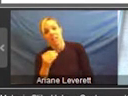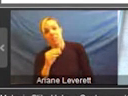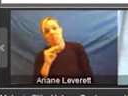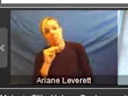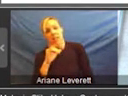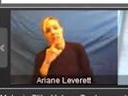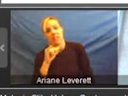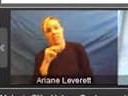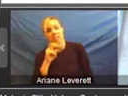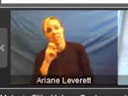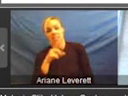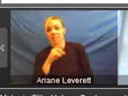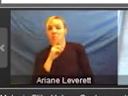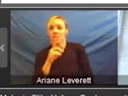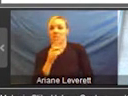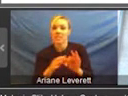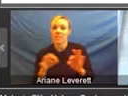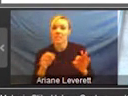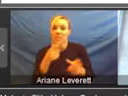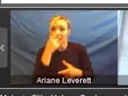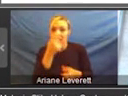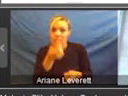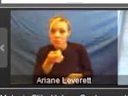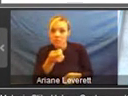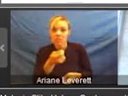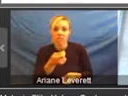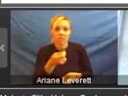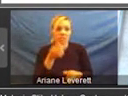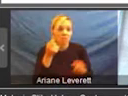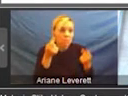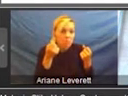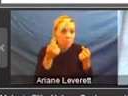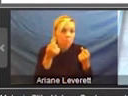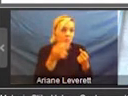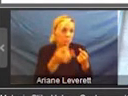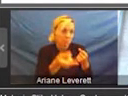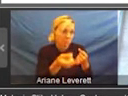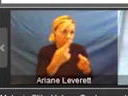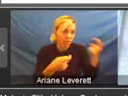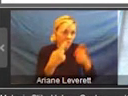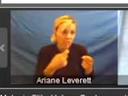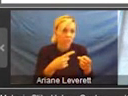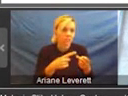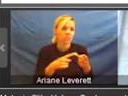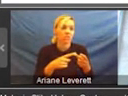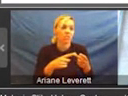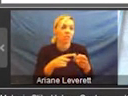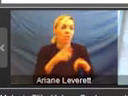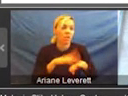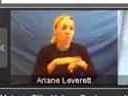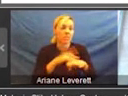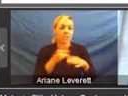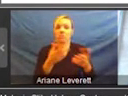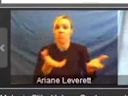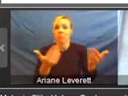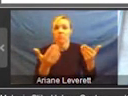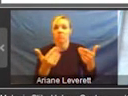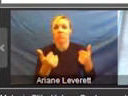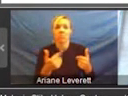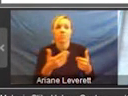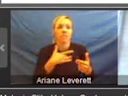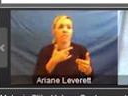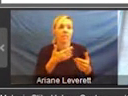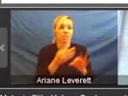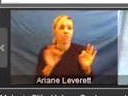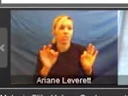questions or comments. You can also share your experience if you want to, so please feel free. Just raise your hand